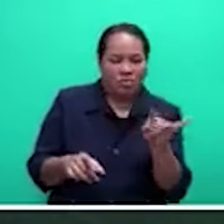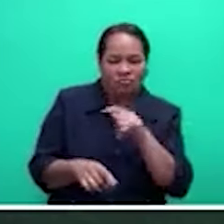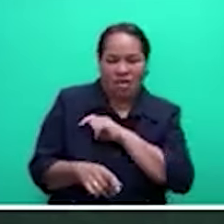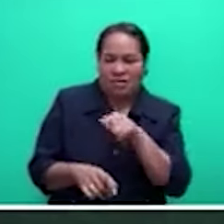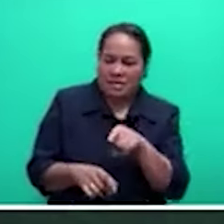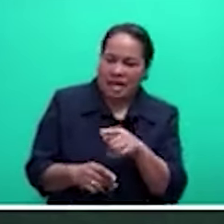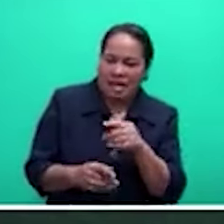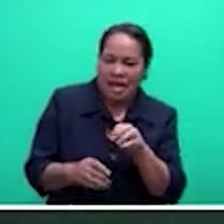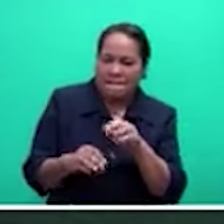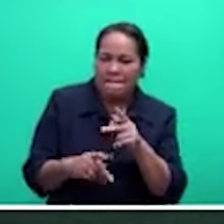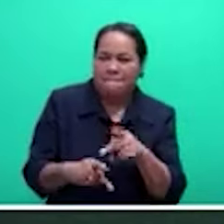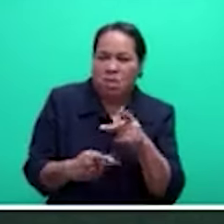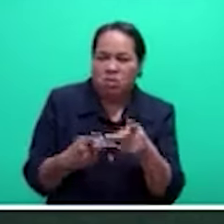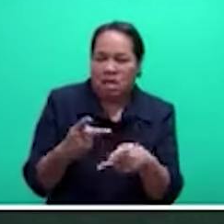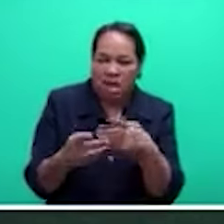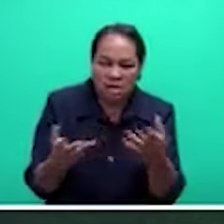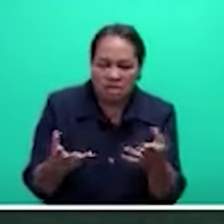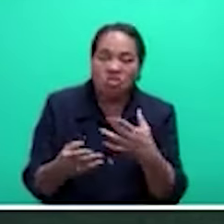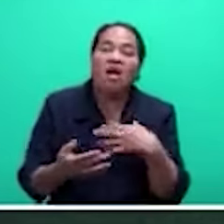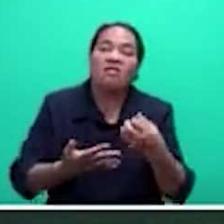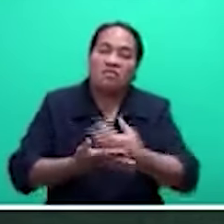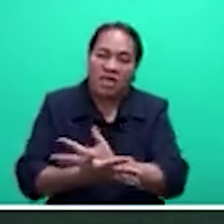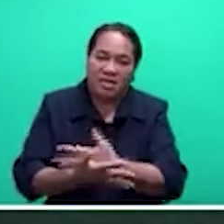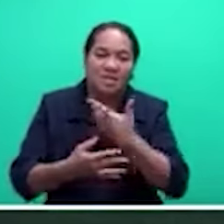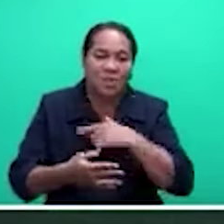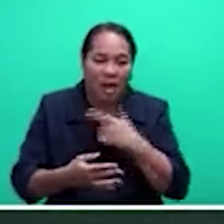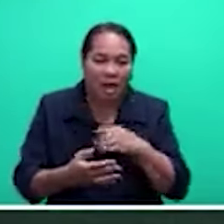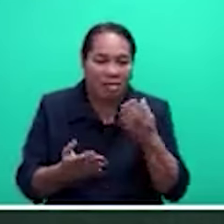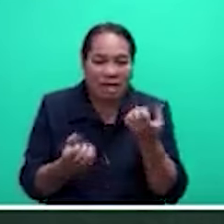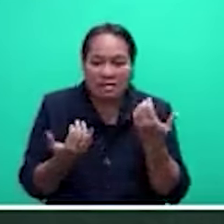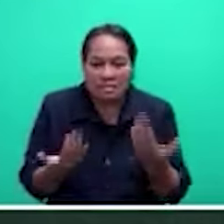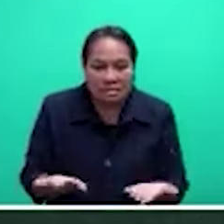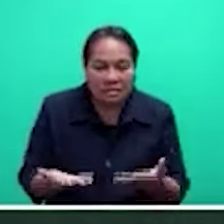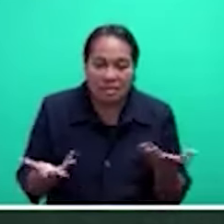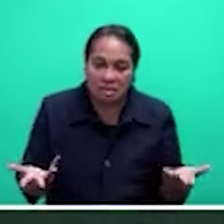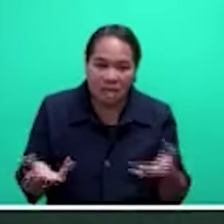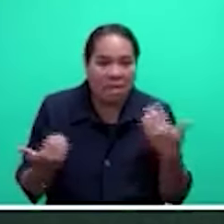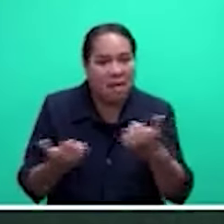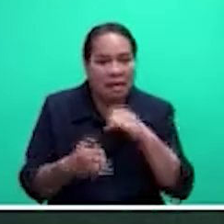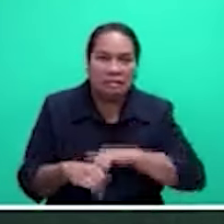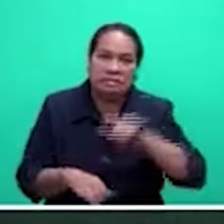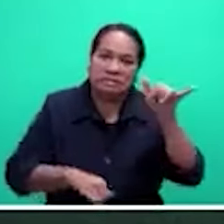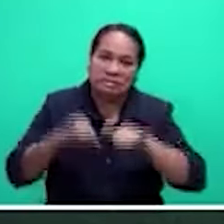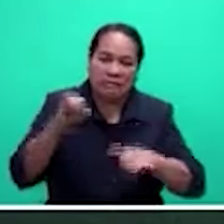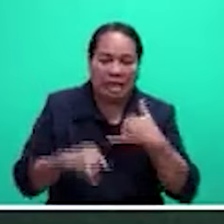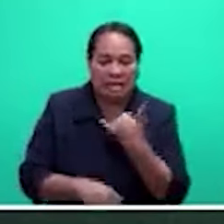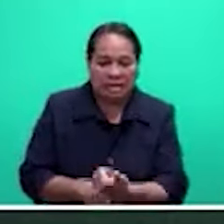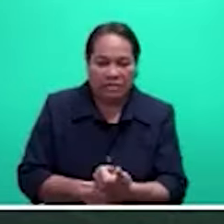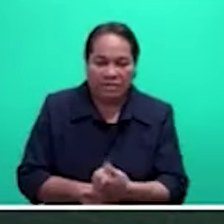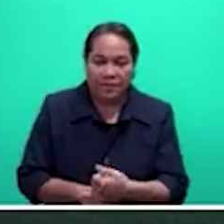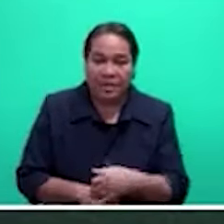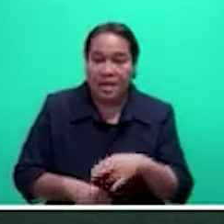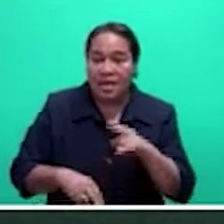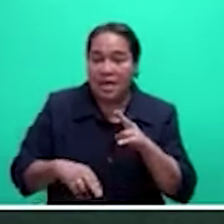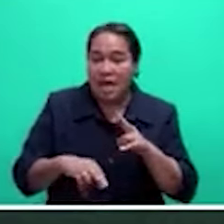adversely affects service delivery, institutional strength, and leads to brain drain. Fiji National Provident Fund has noted an